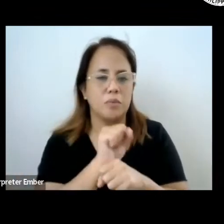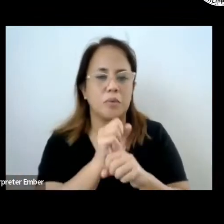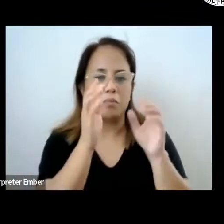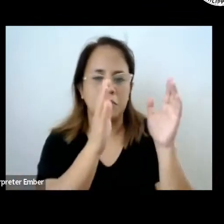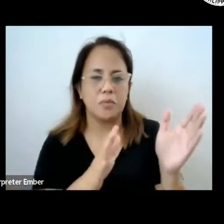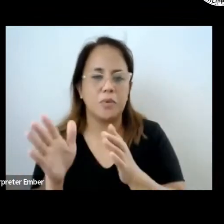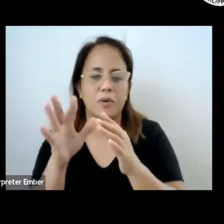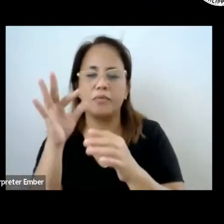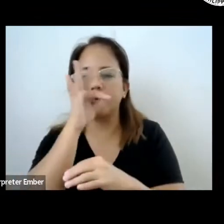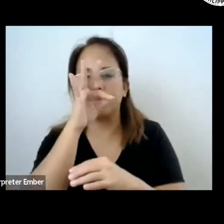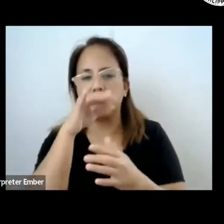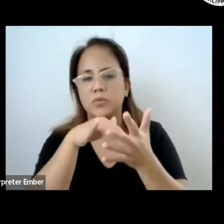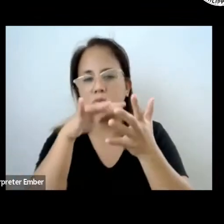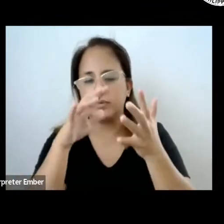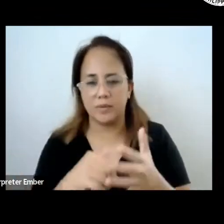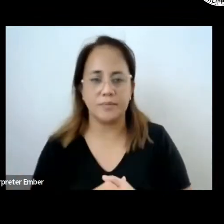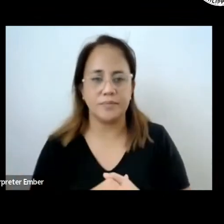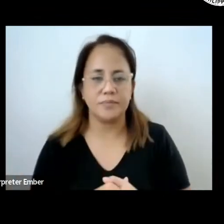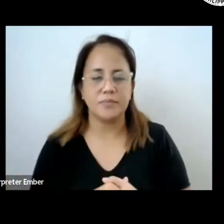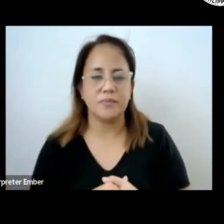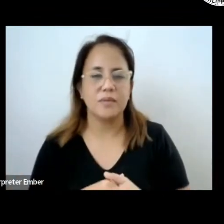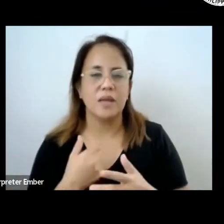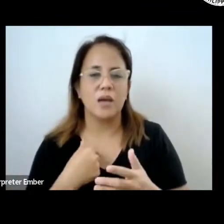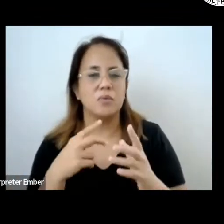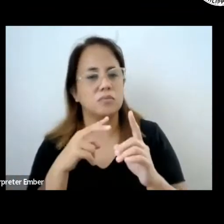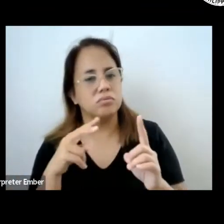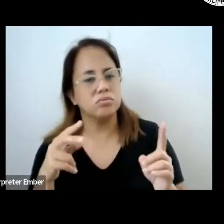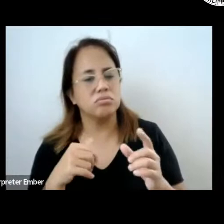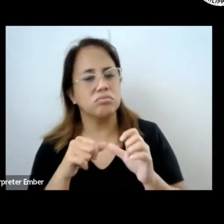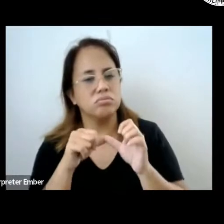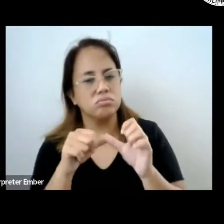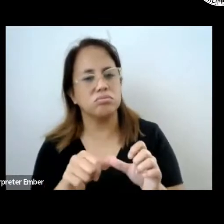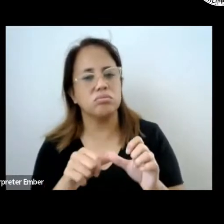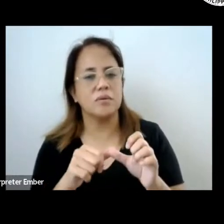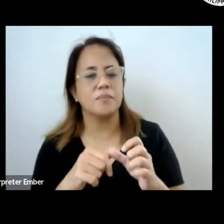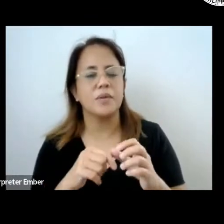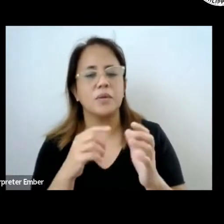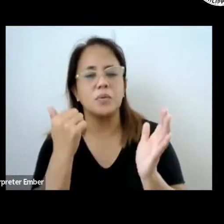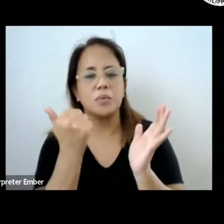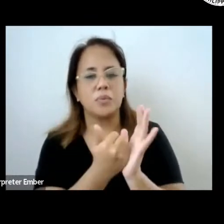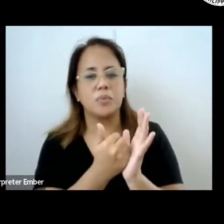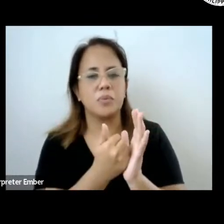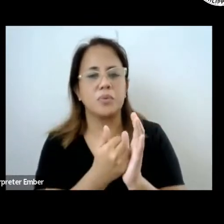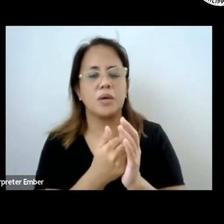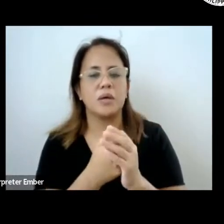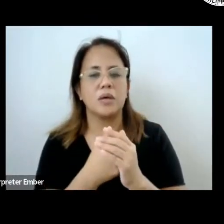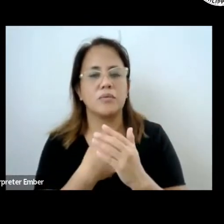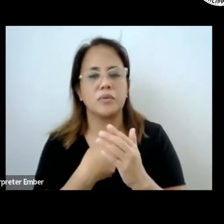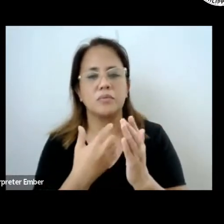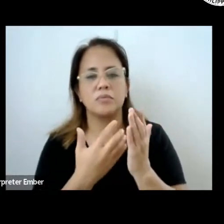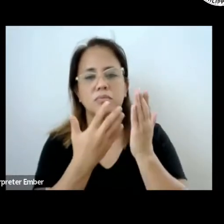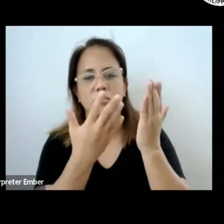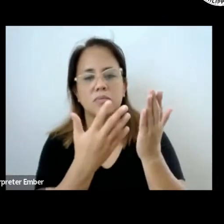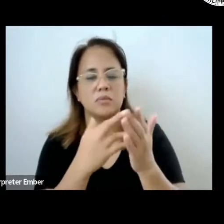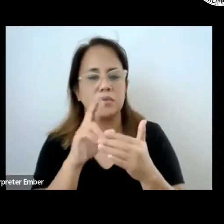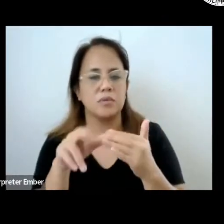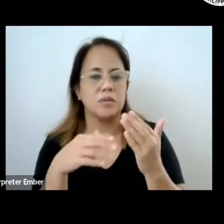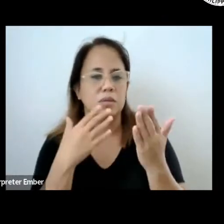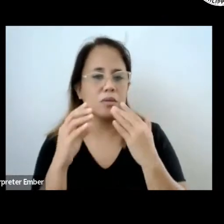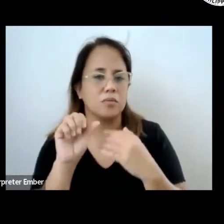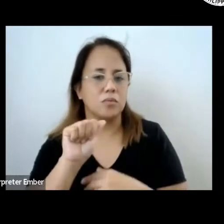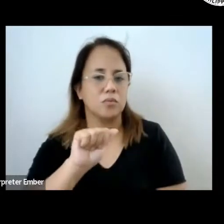of Filipino students. In view of the foregoing, Mr. Chair, the approval of this measure is earnestly sought. Thank you and good